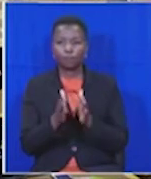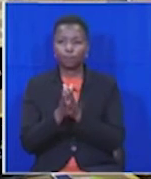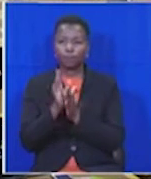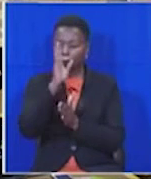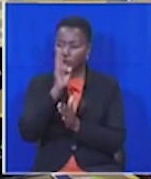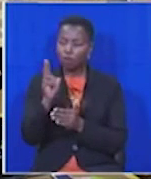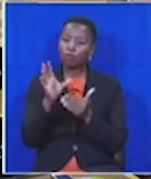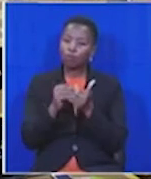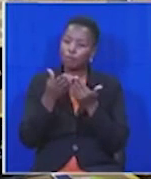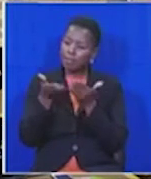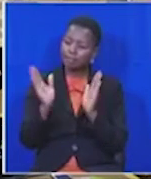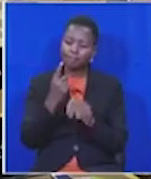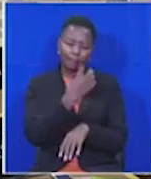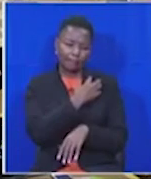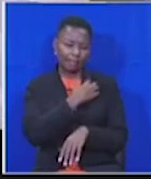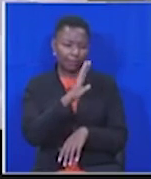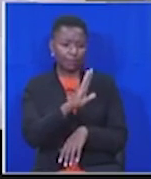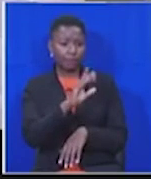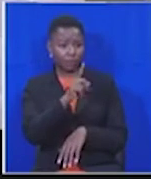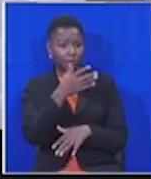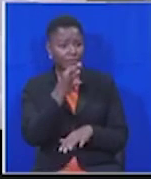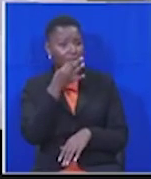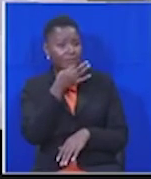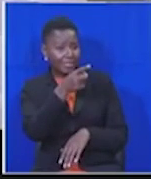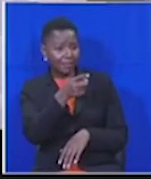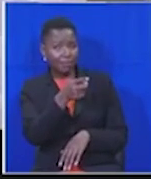Honourable members, Honourable Minister, did you say that?